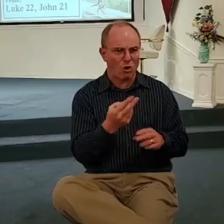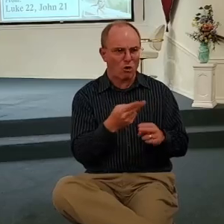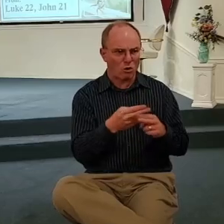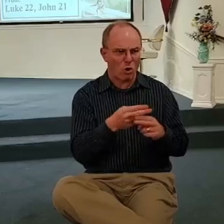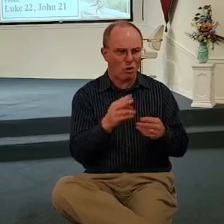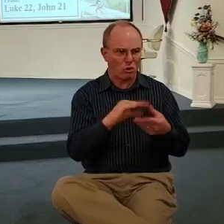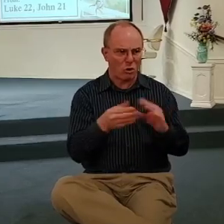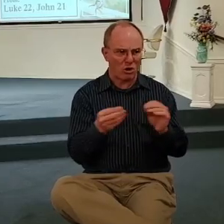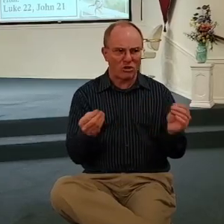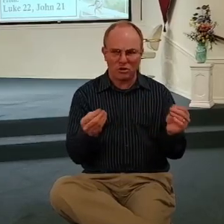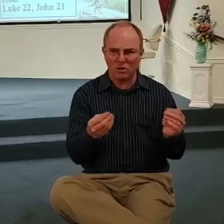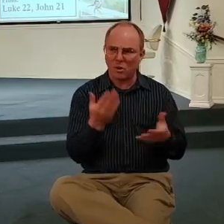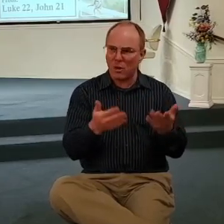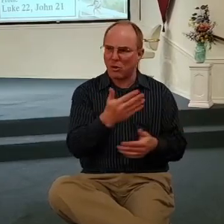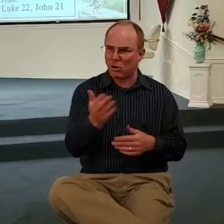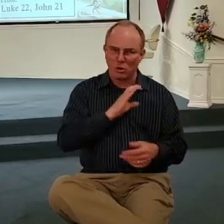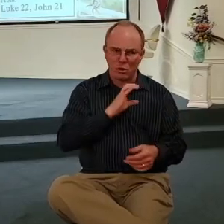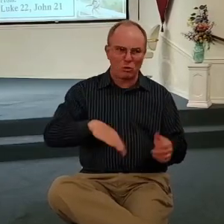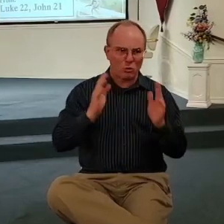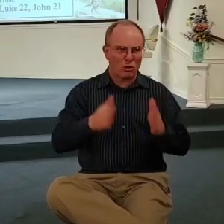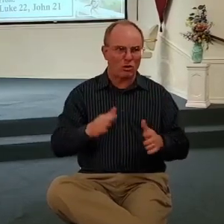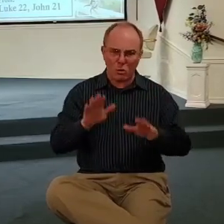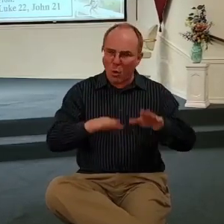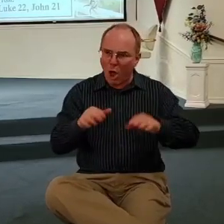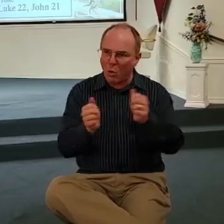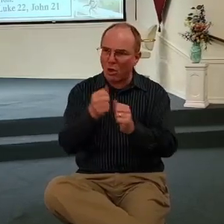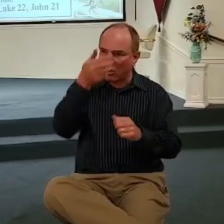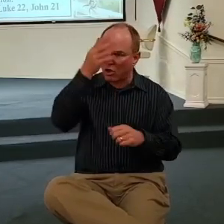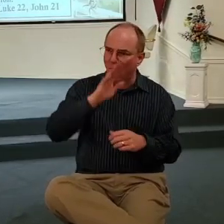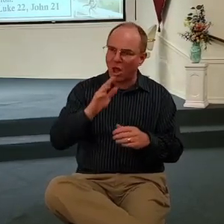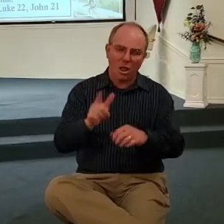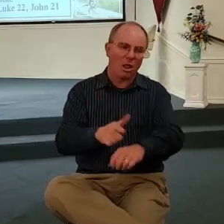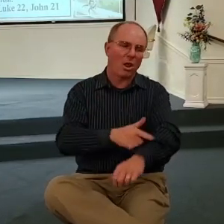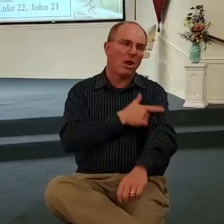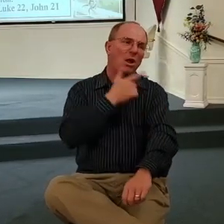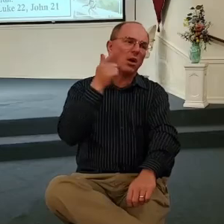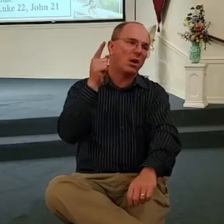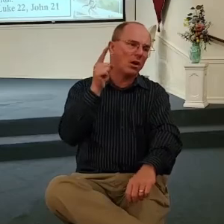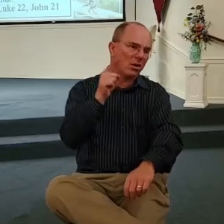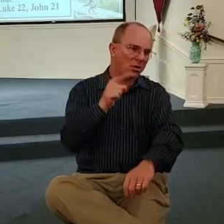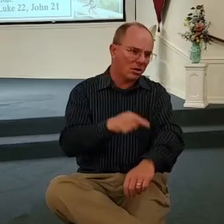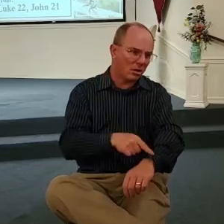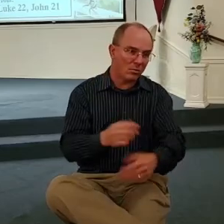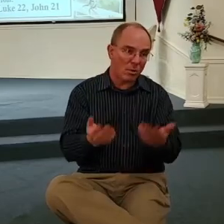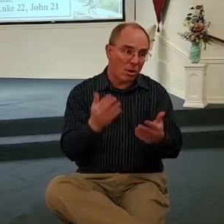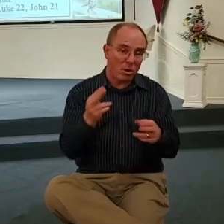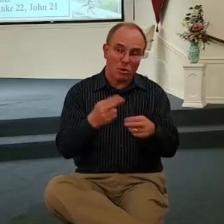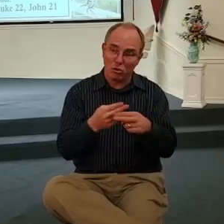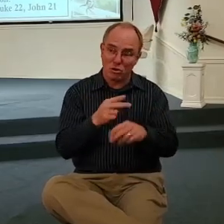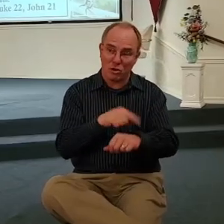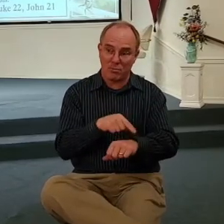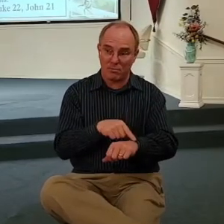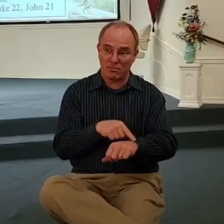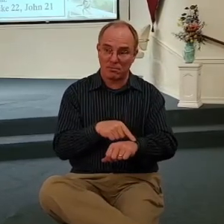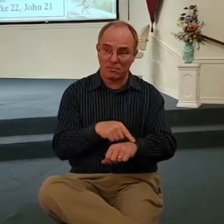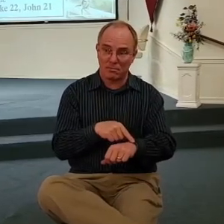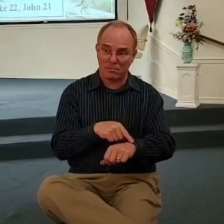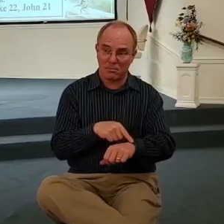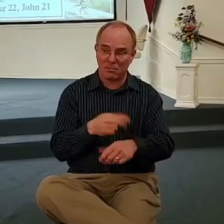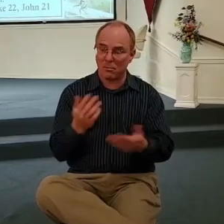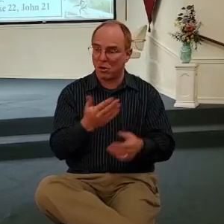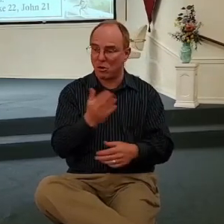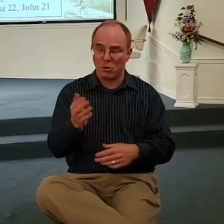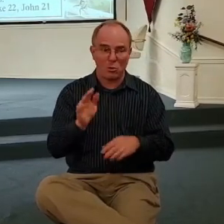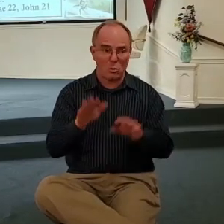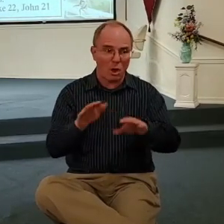Maybe you're the Christian who has walked with God for a long period of time, or maybe a short period of time. Maybe you've walked with